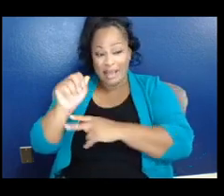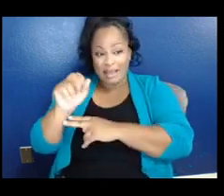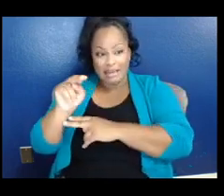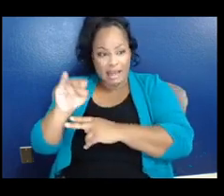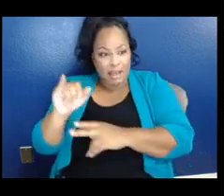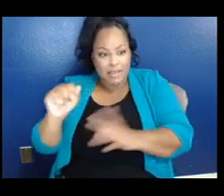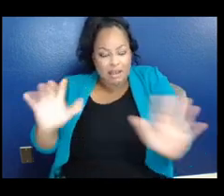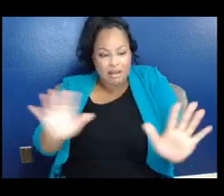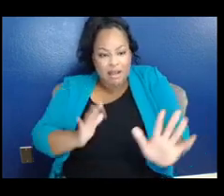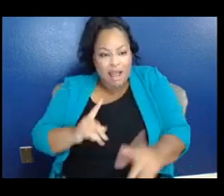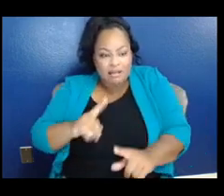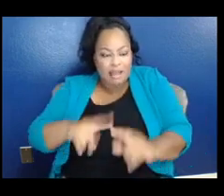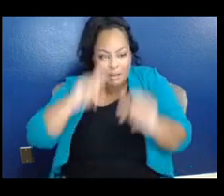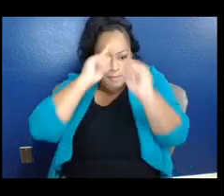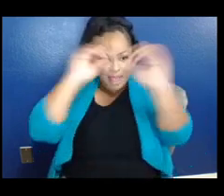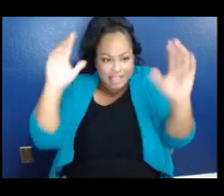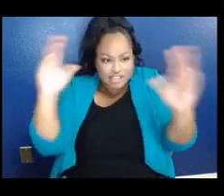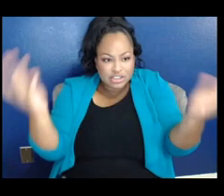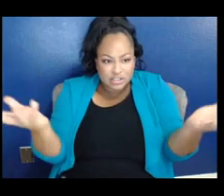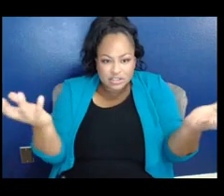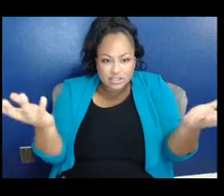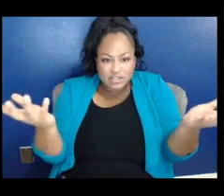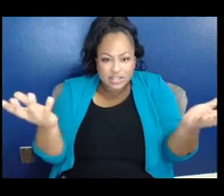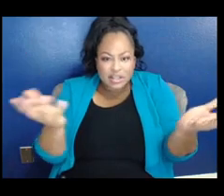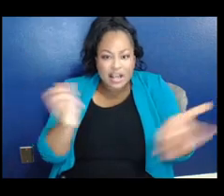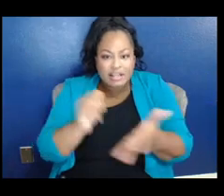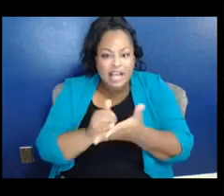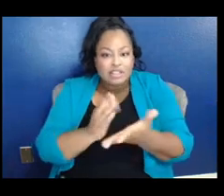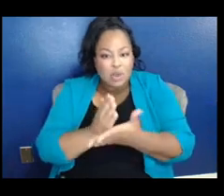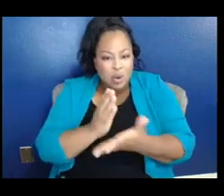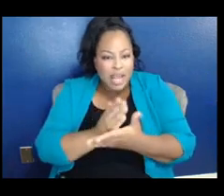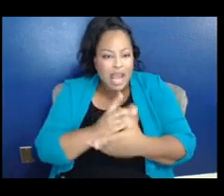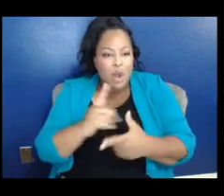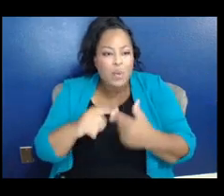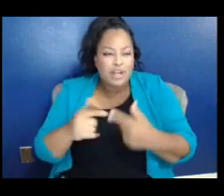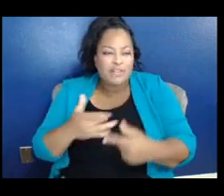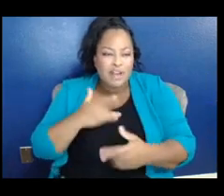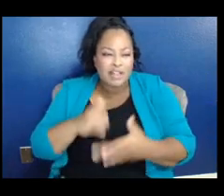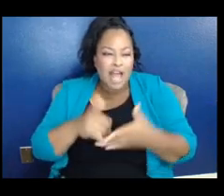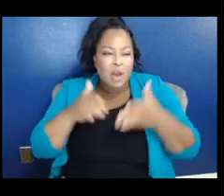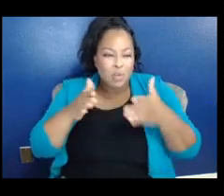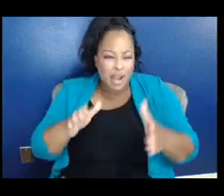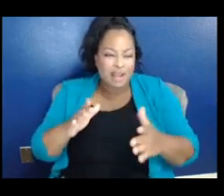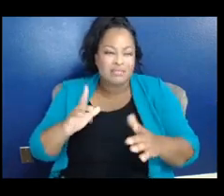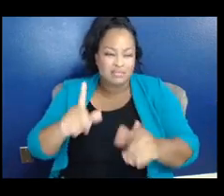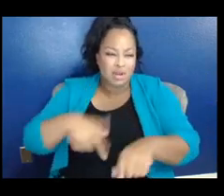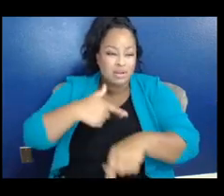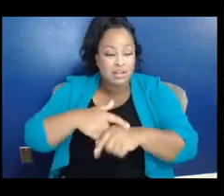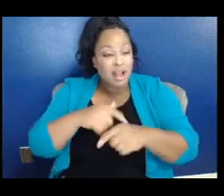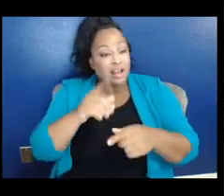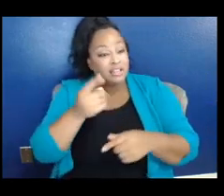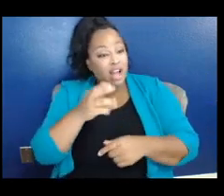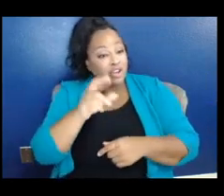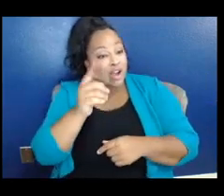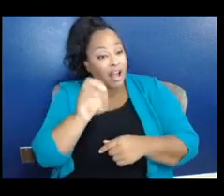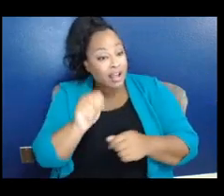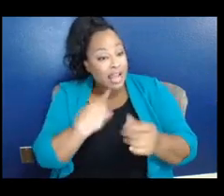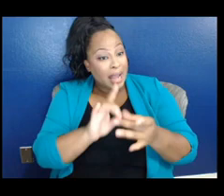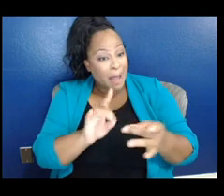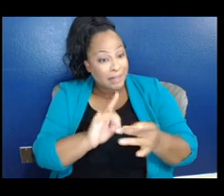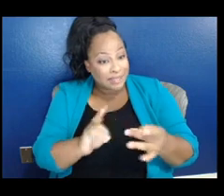anemia, I can't imagine that, you know, it's okay to feel that way long-term. Dr. Khan, can you comment on